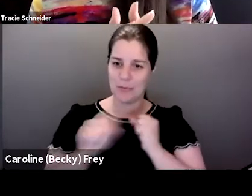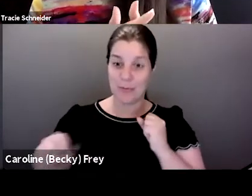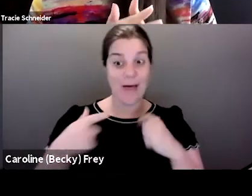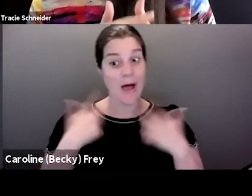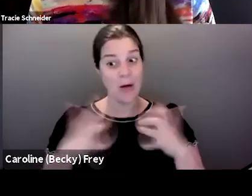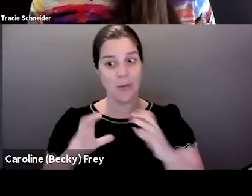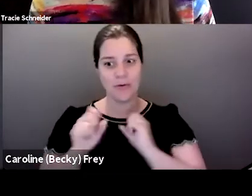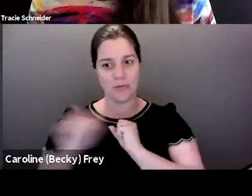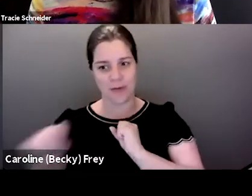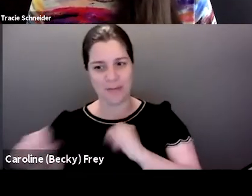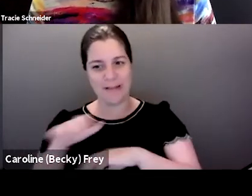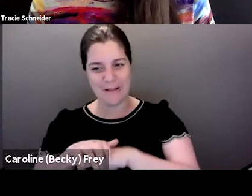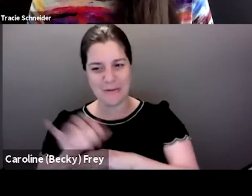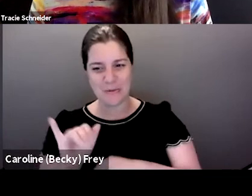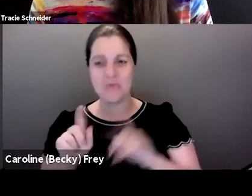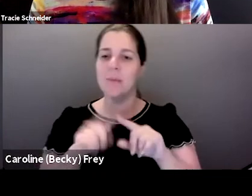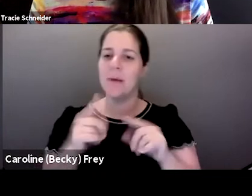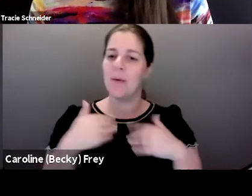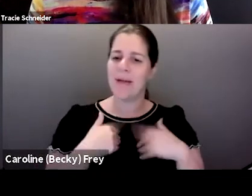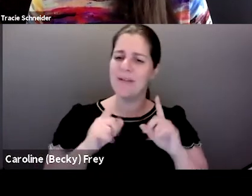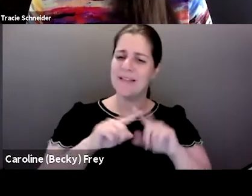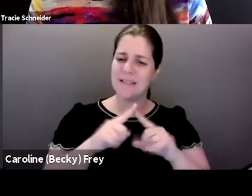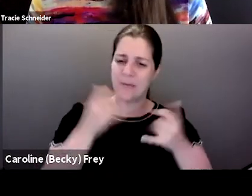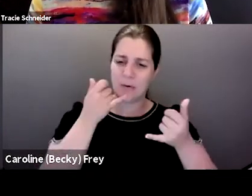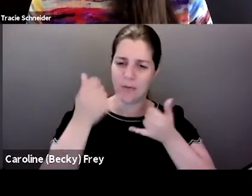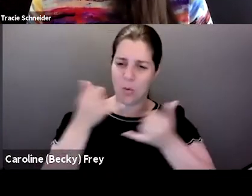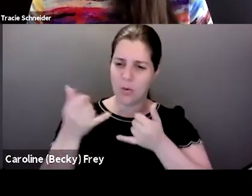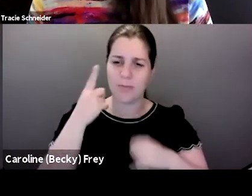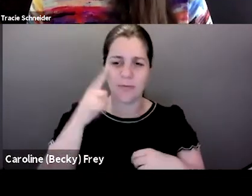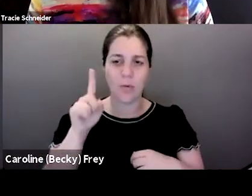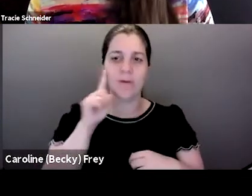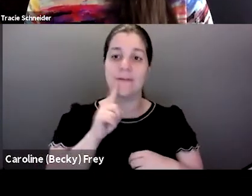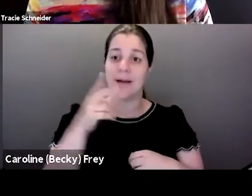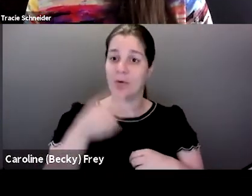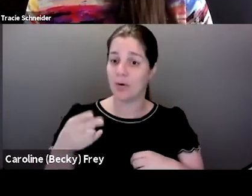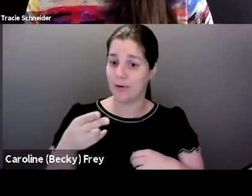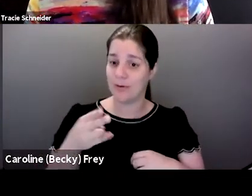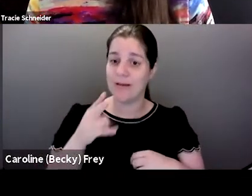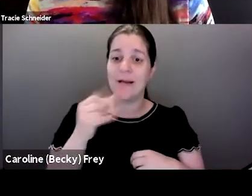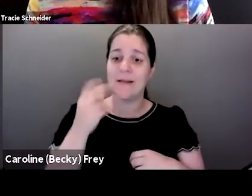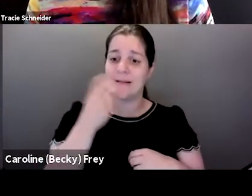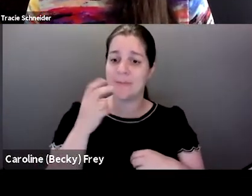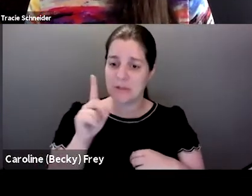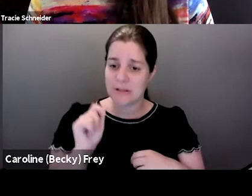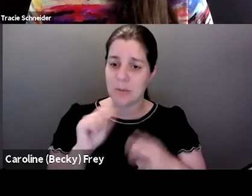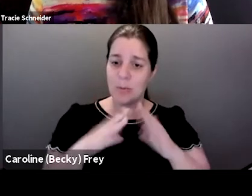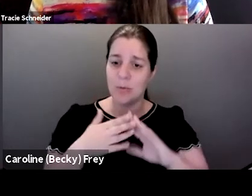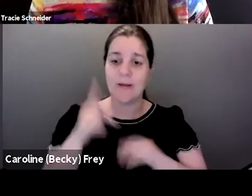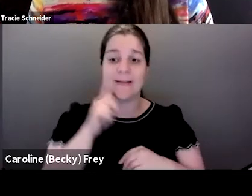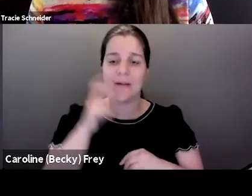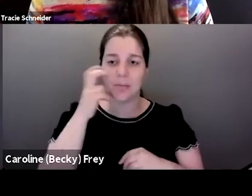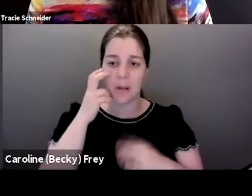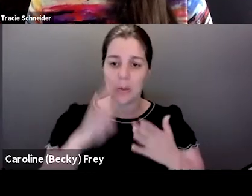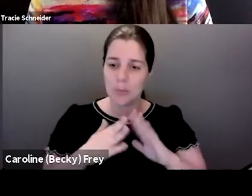English. There are different numbers right now for the deaf and hard of hearing, speech disorders, deaf, blind, anybody that needs